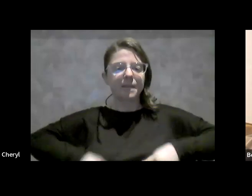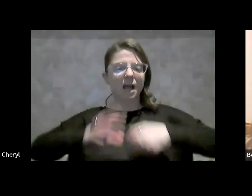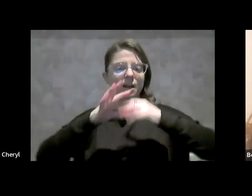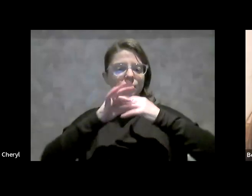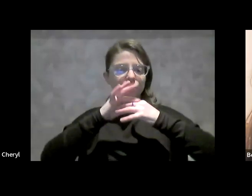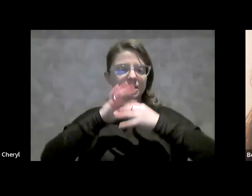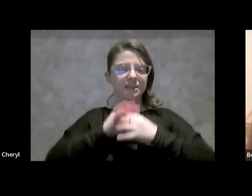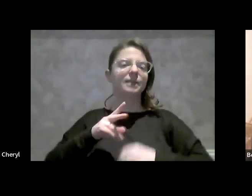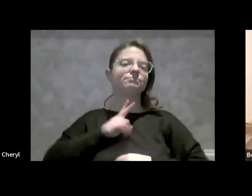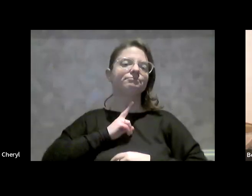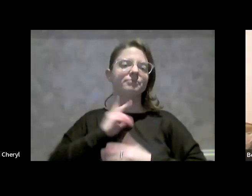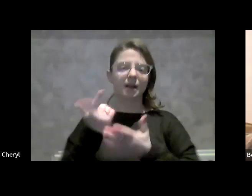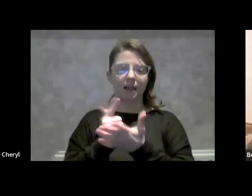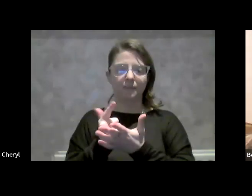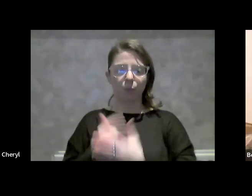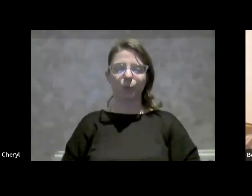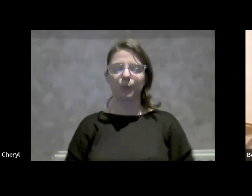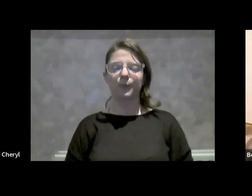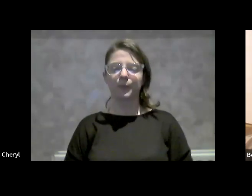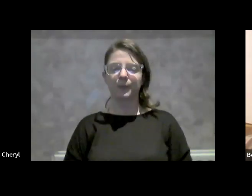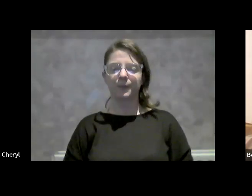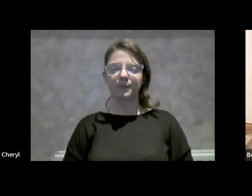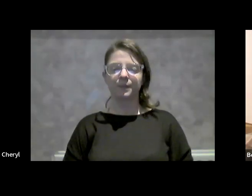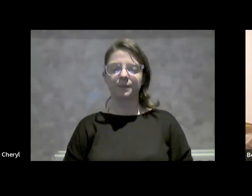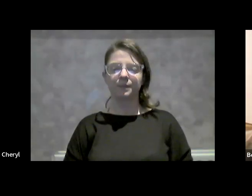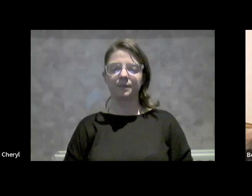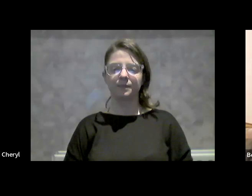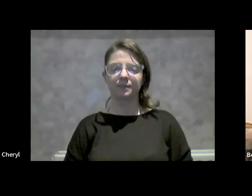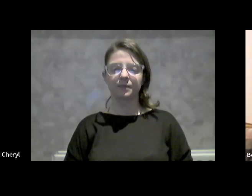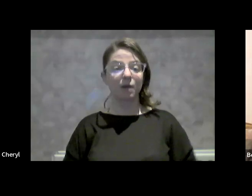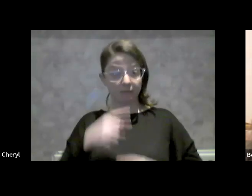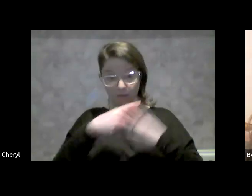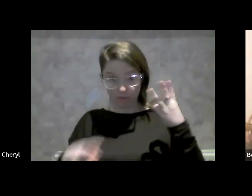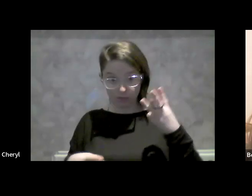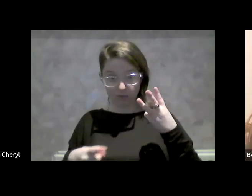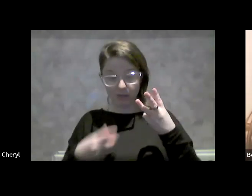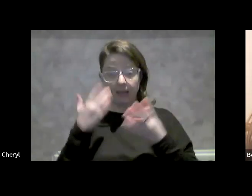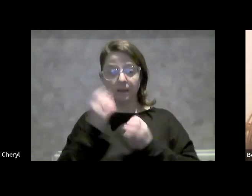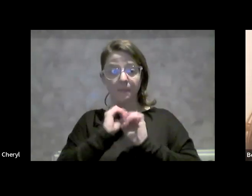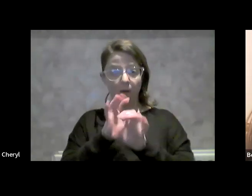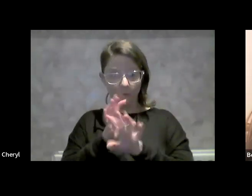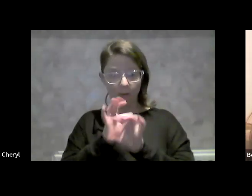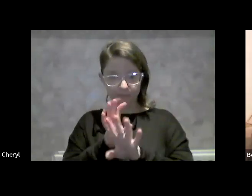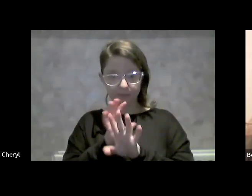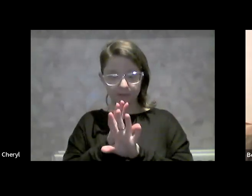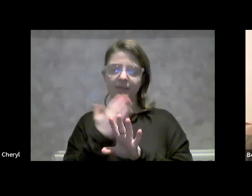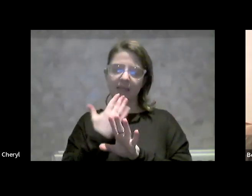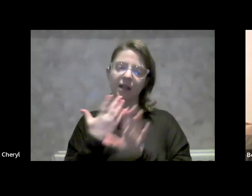have a Scouse accent. So yeah, I'm going to do 3 poems for you today. Thank you so much for having